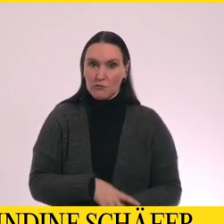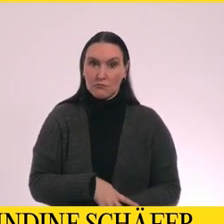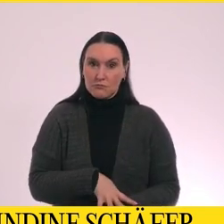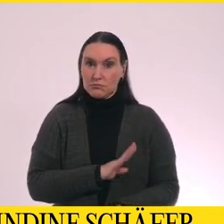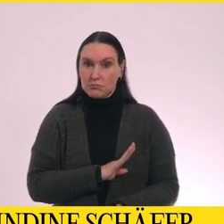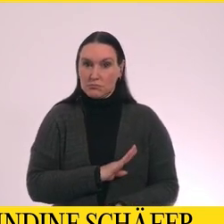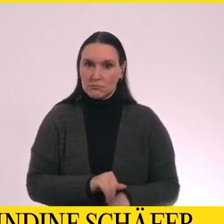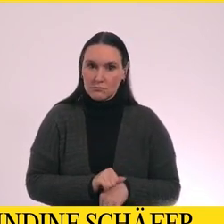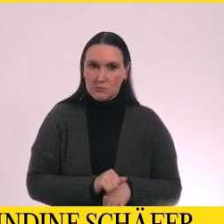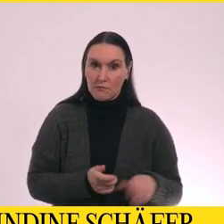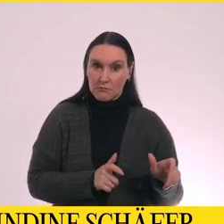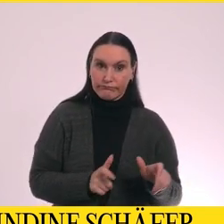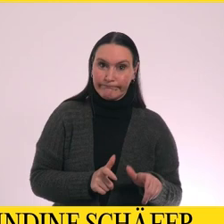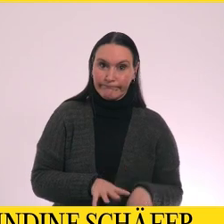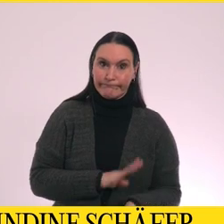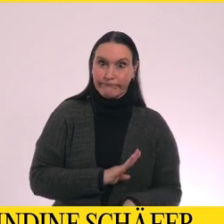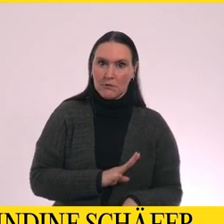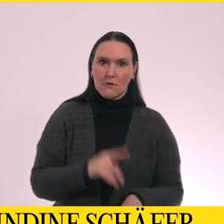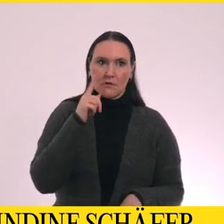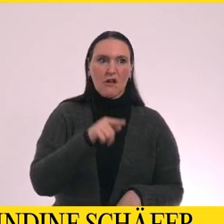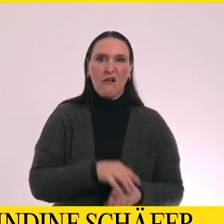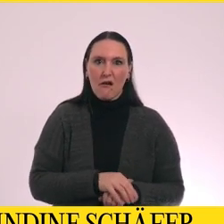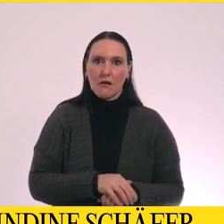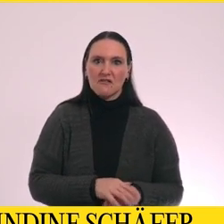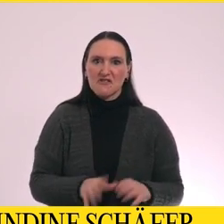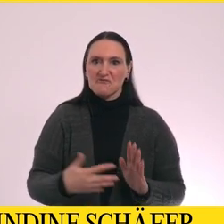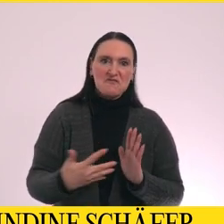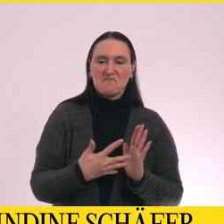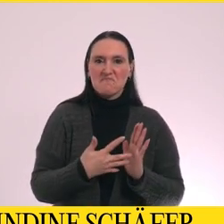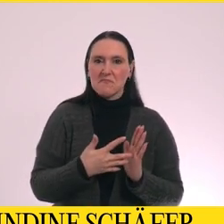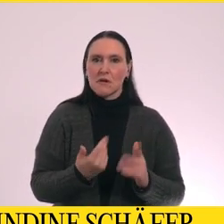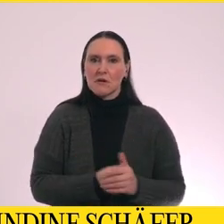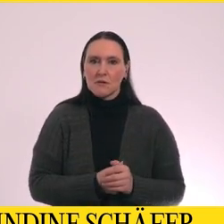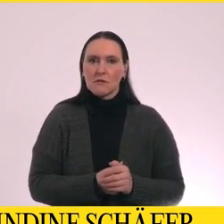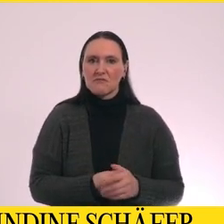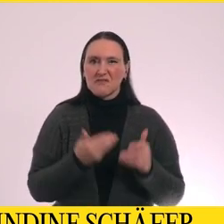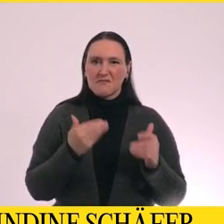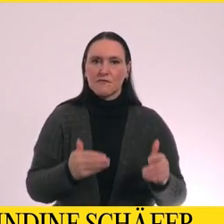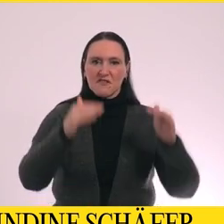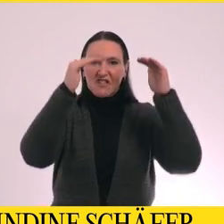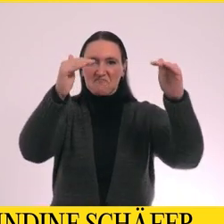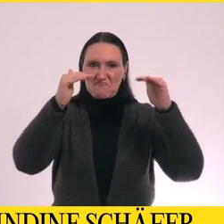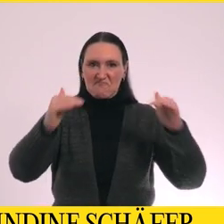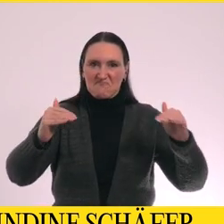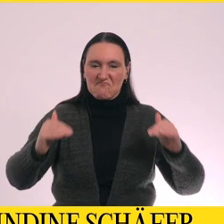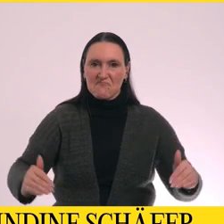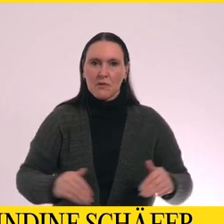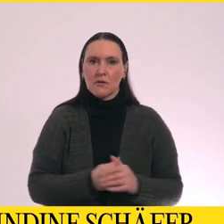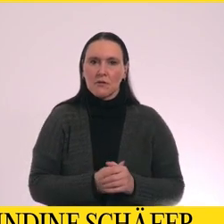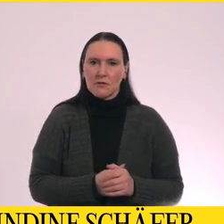care is means top-down control, means victimization, means infantilizing, means